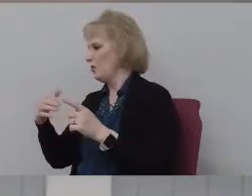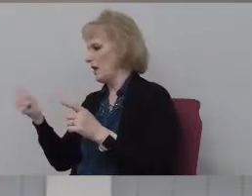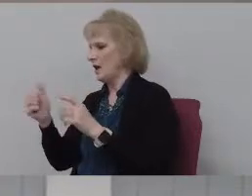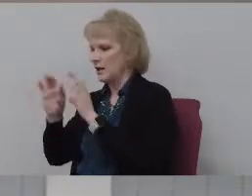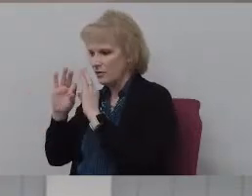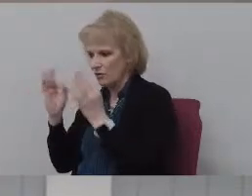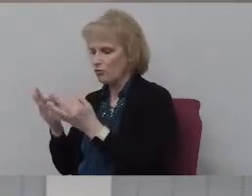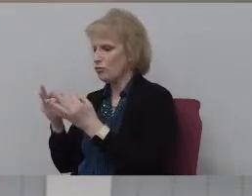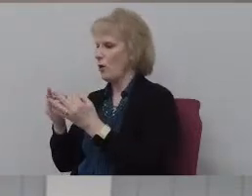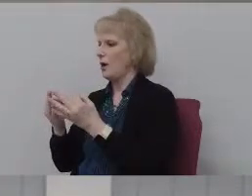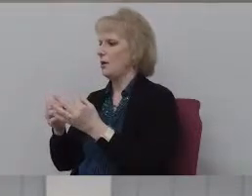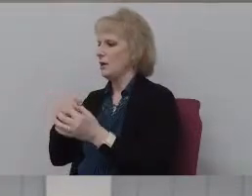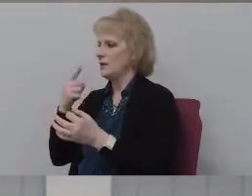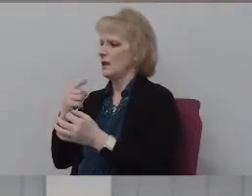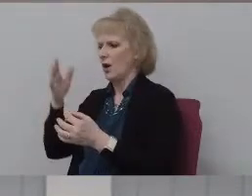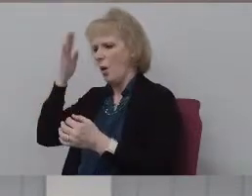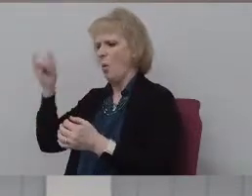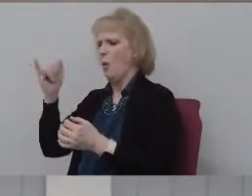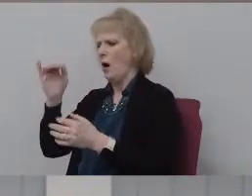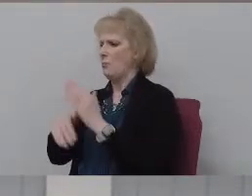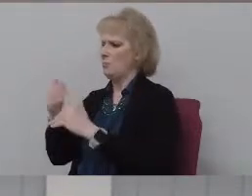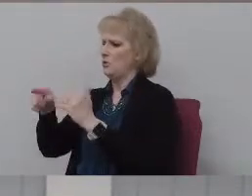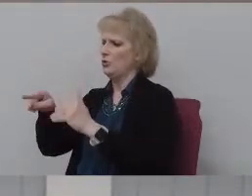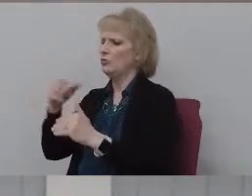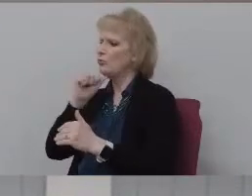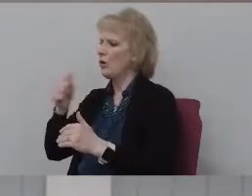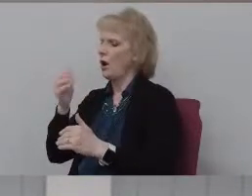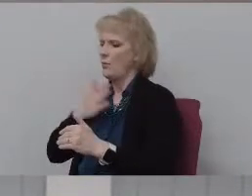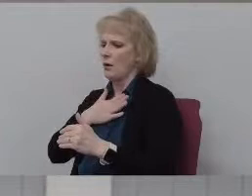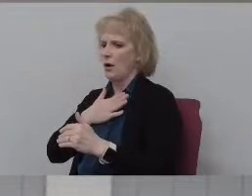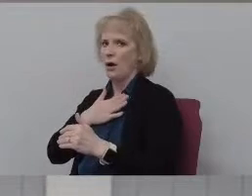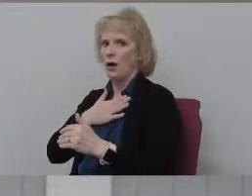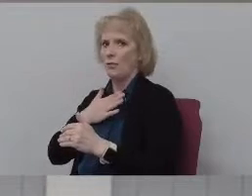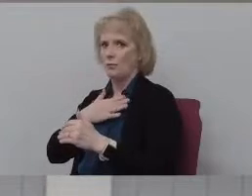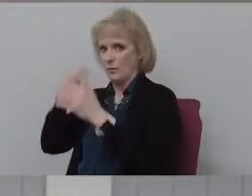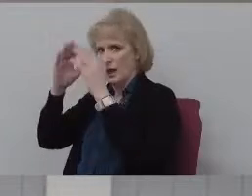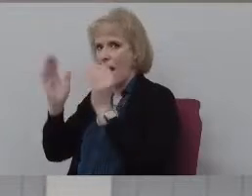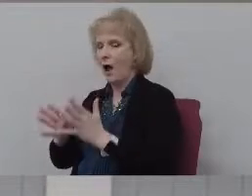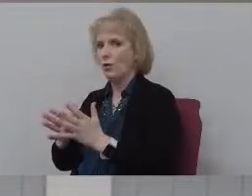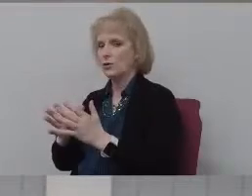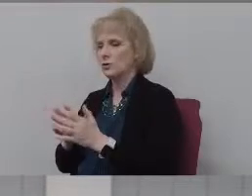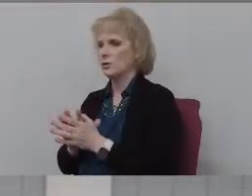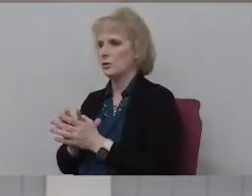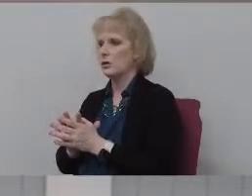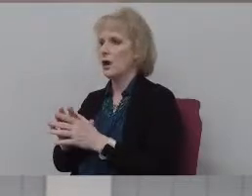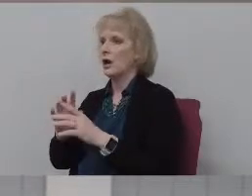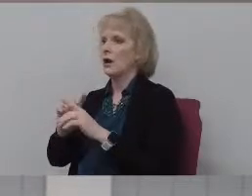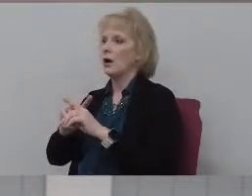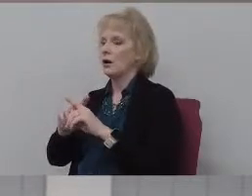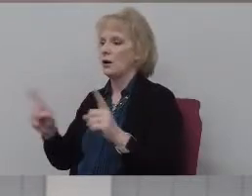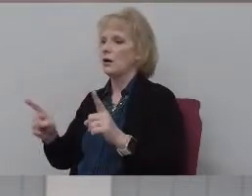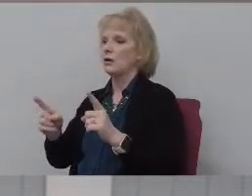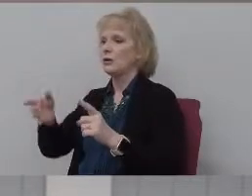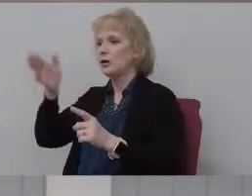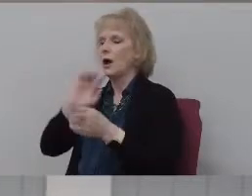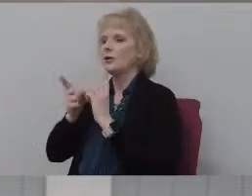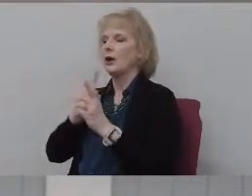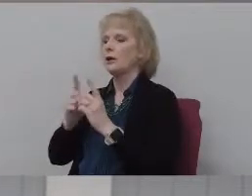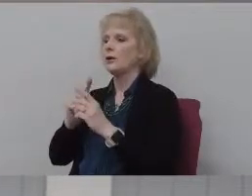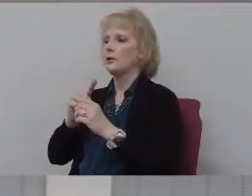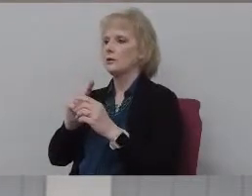whom I commanded to feed my people, saying, why build you not me a house? And it goes on from there. This whole thing, God talking about the difference between a building and a body.